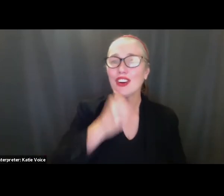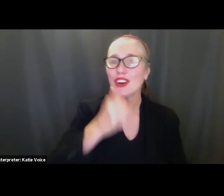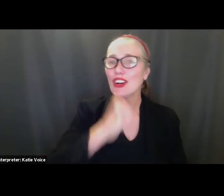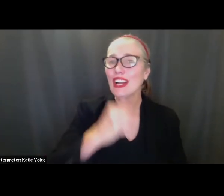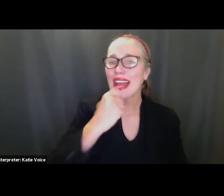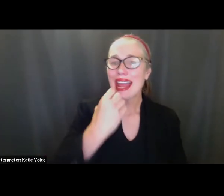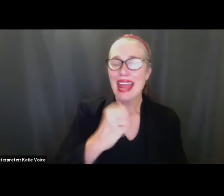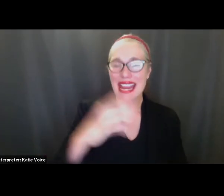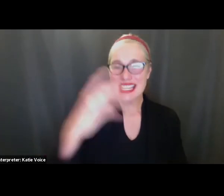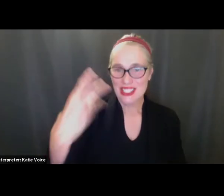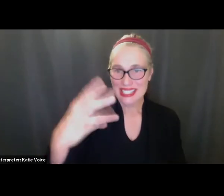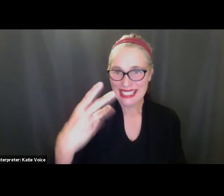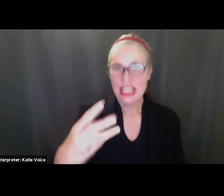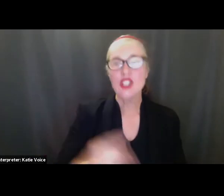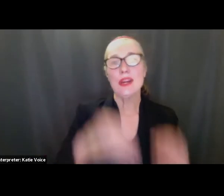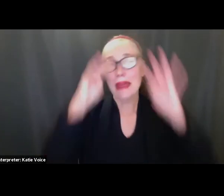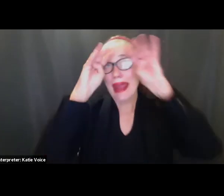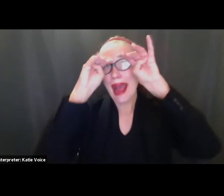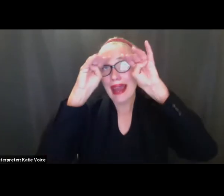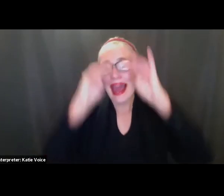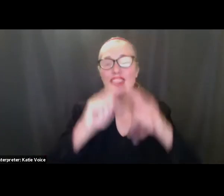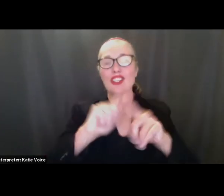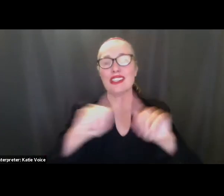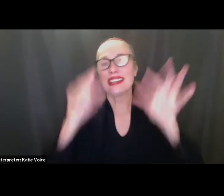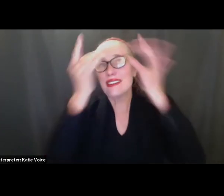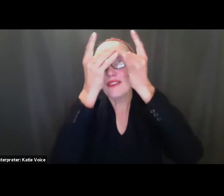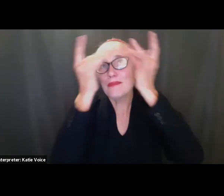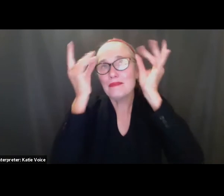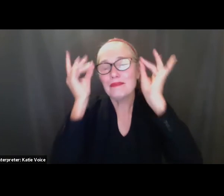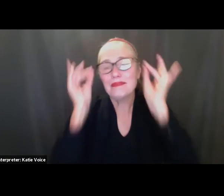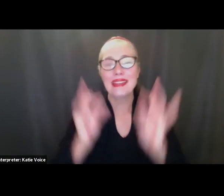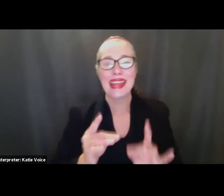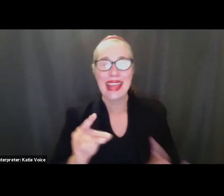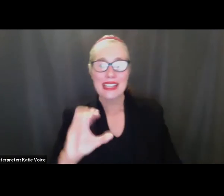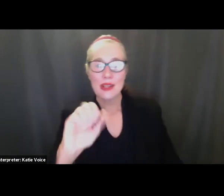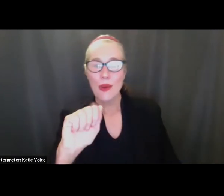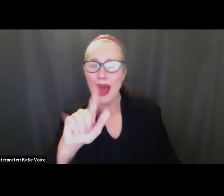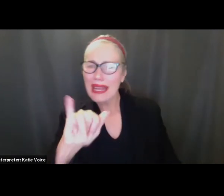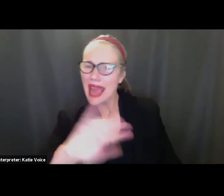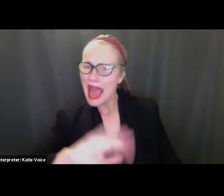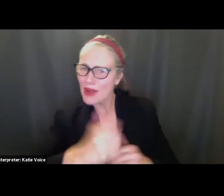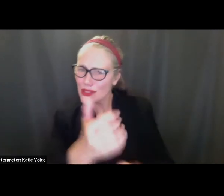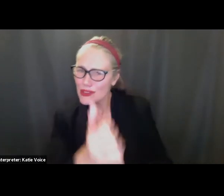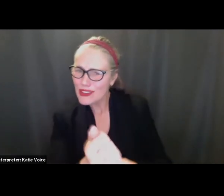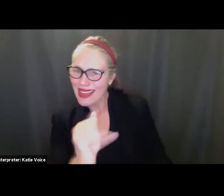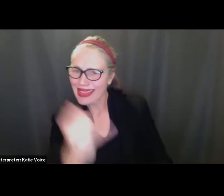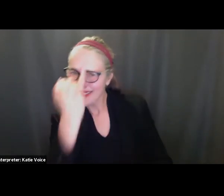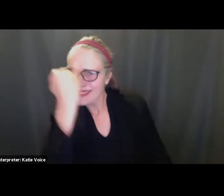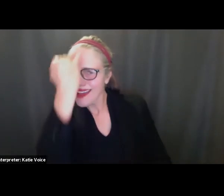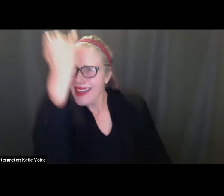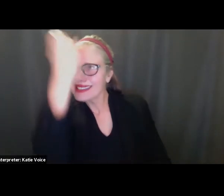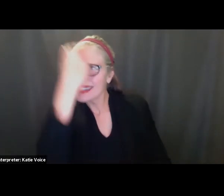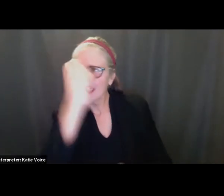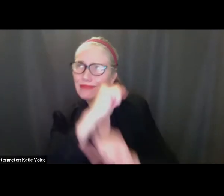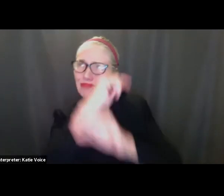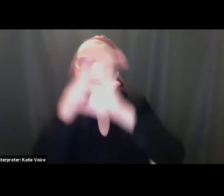aaliyah and bella tell us about how your idea came to be and how is it going